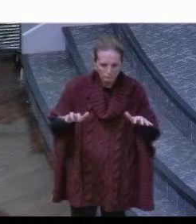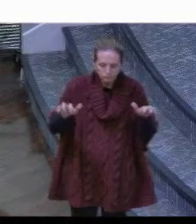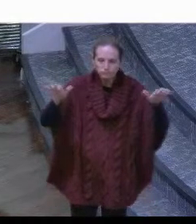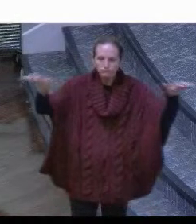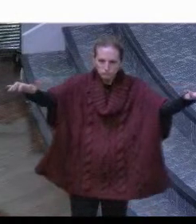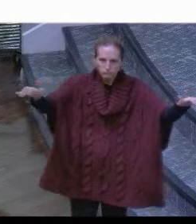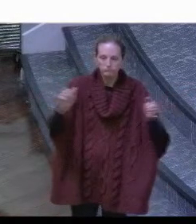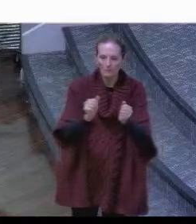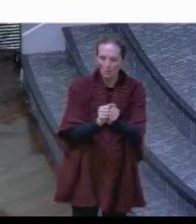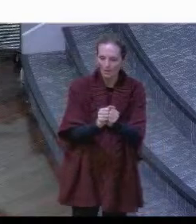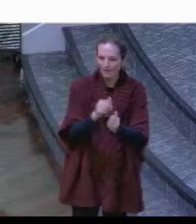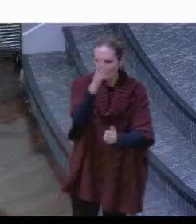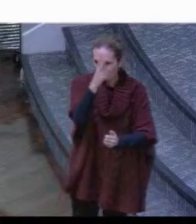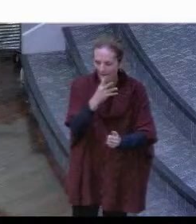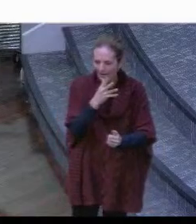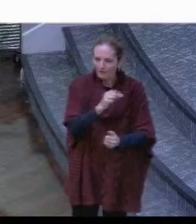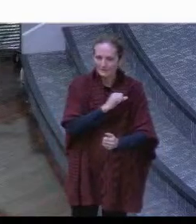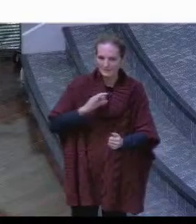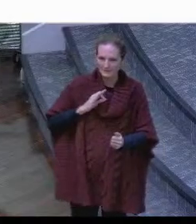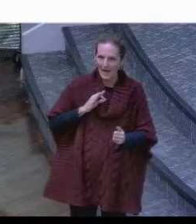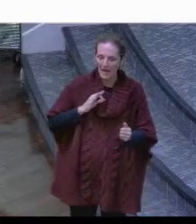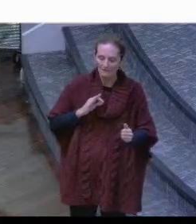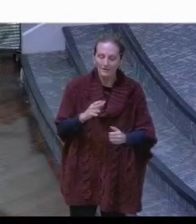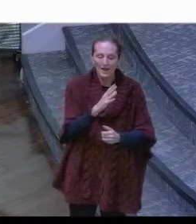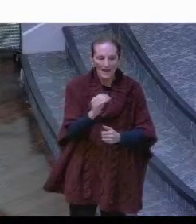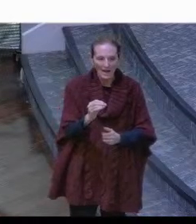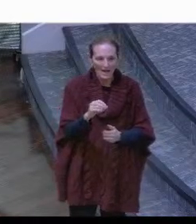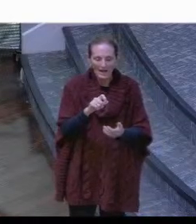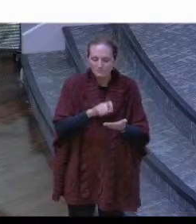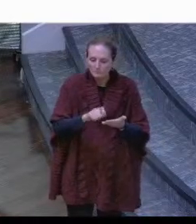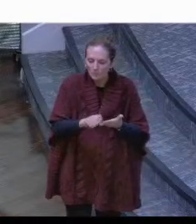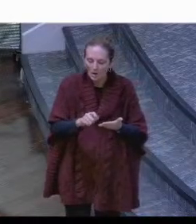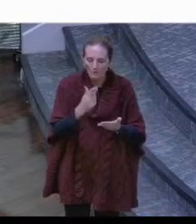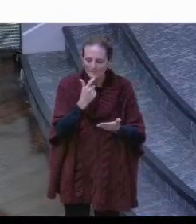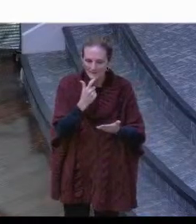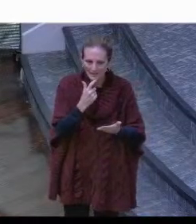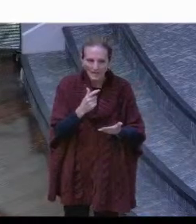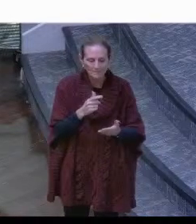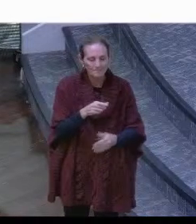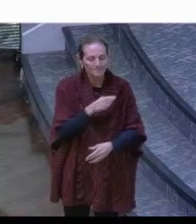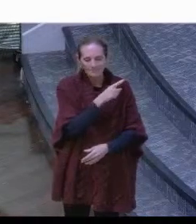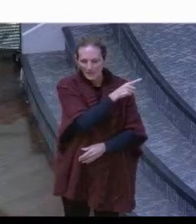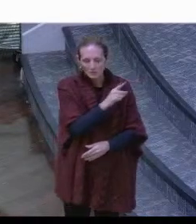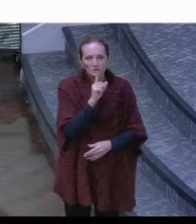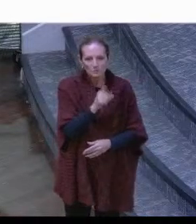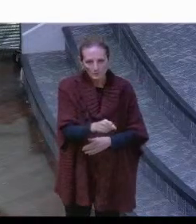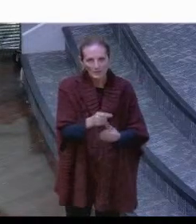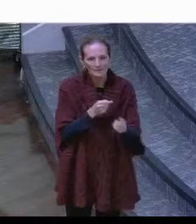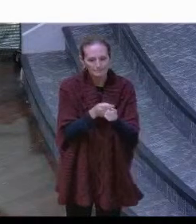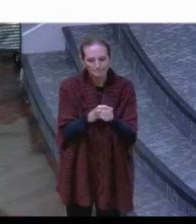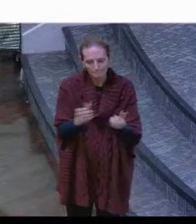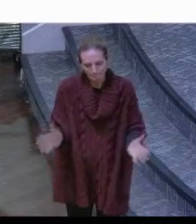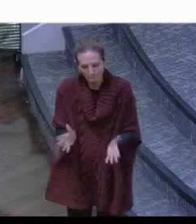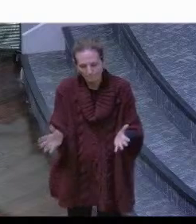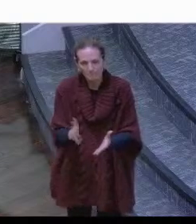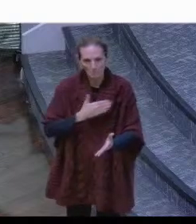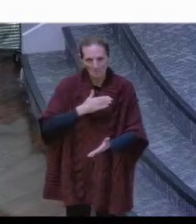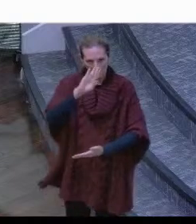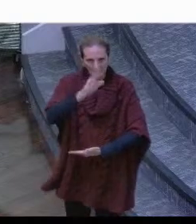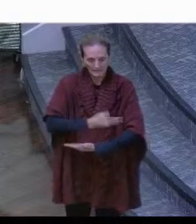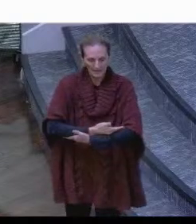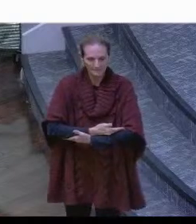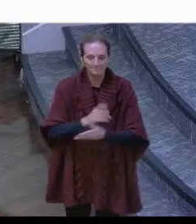staff, and wrote about Ms. Waller-Price's encouragement and support of her son, who is in 8th grade. Here is part of that